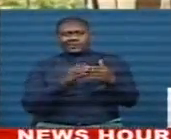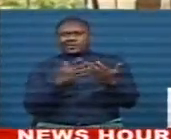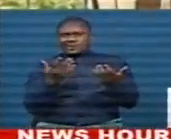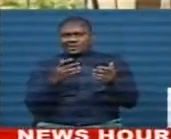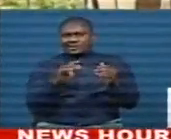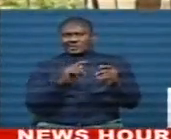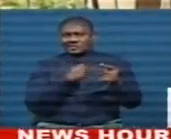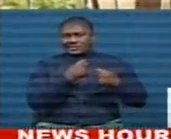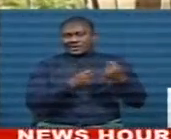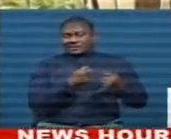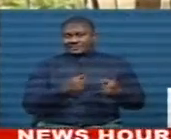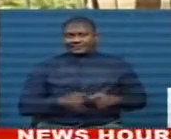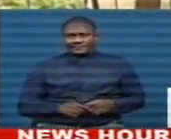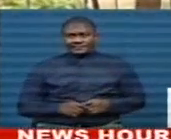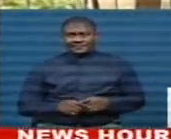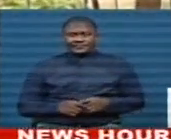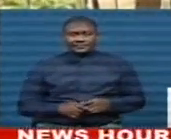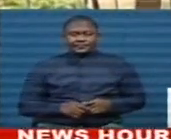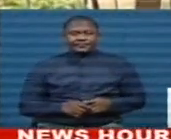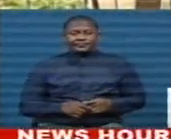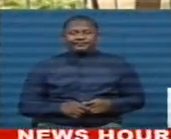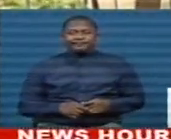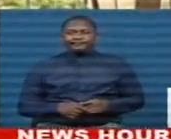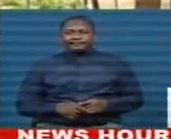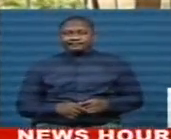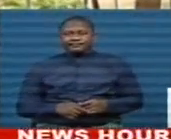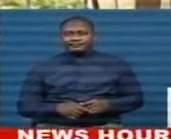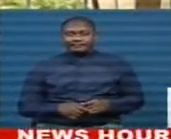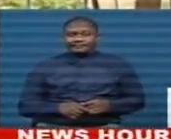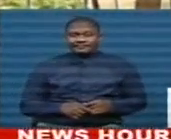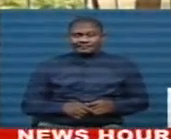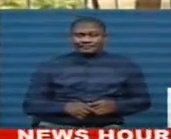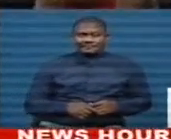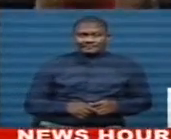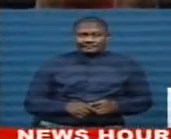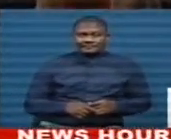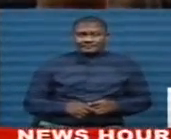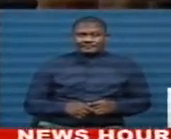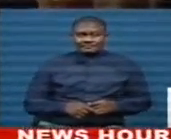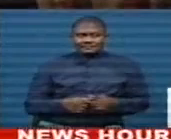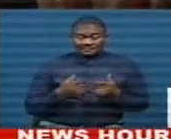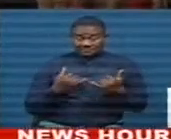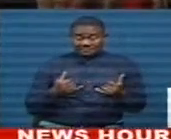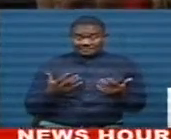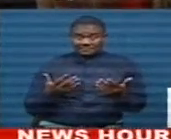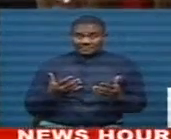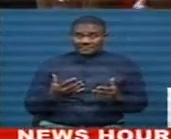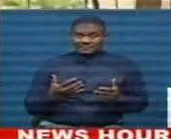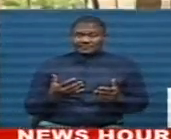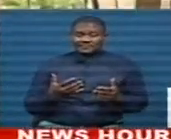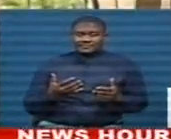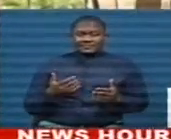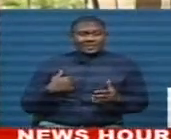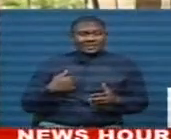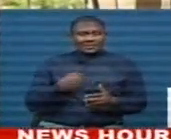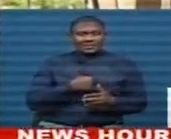to plant and establish the rootstock. Then after it gets to the grafting stage, then we